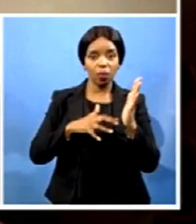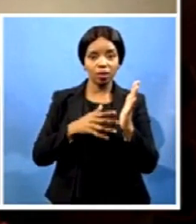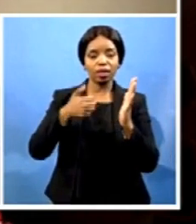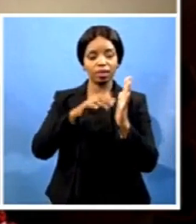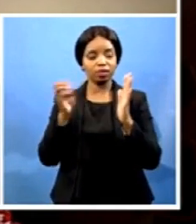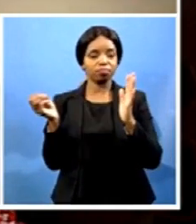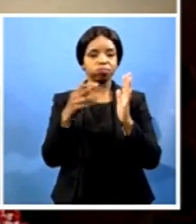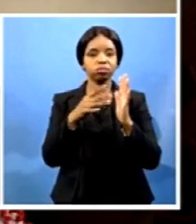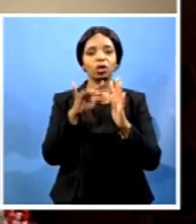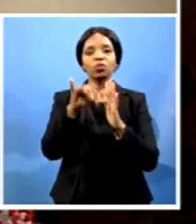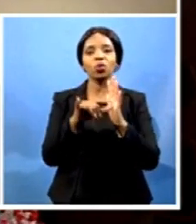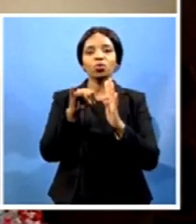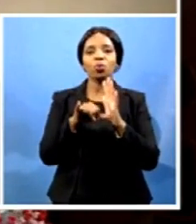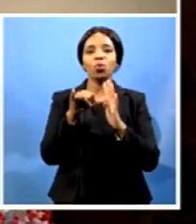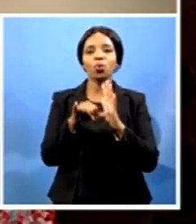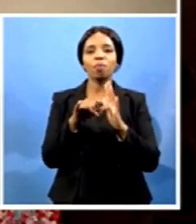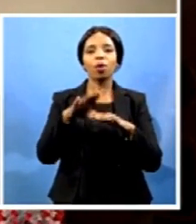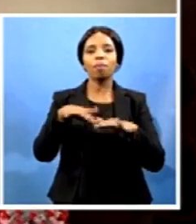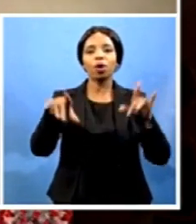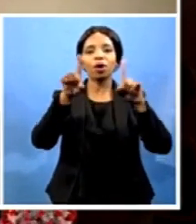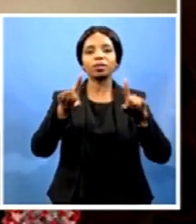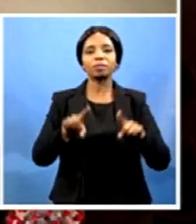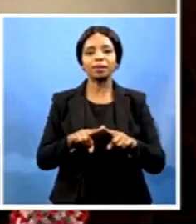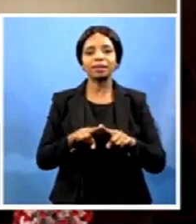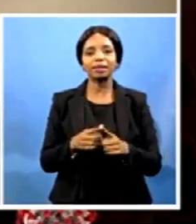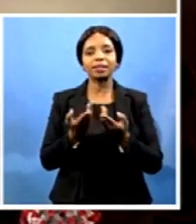our indigenous, from our indigenous language,